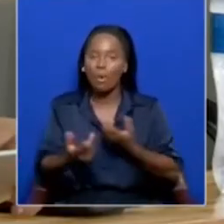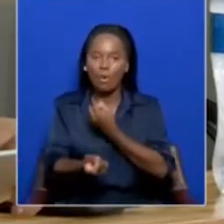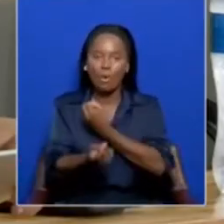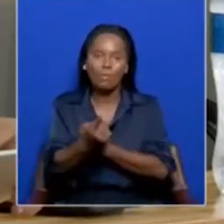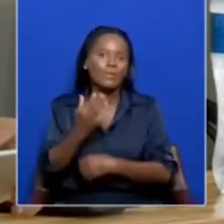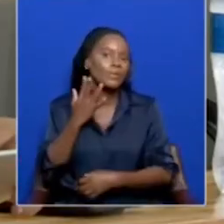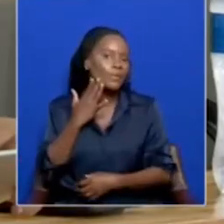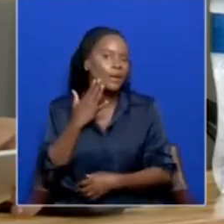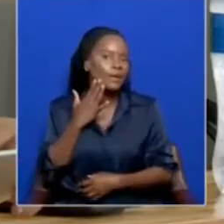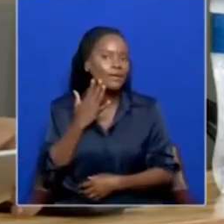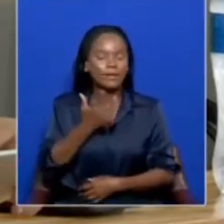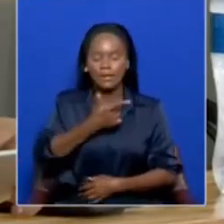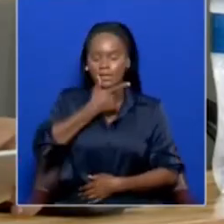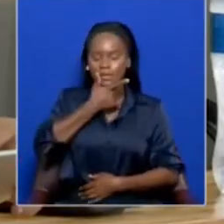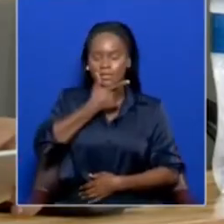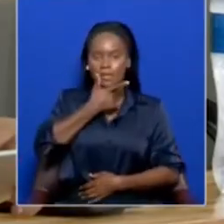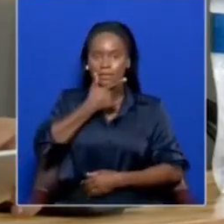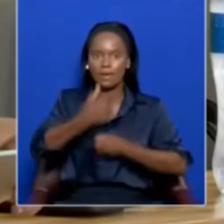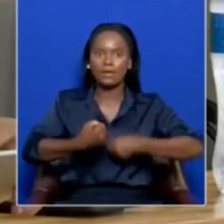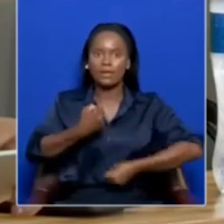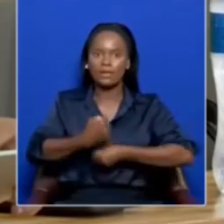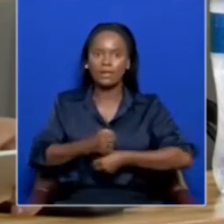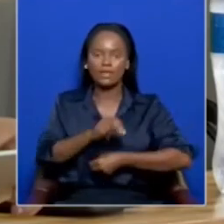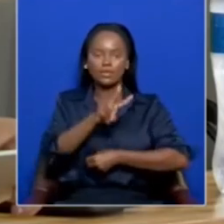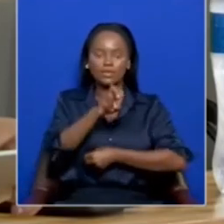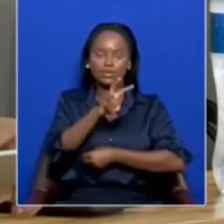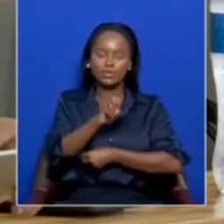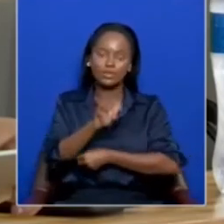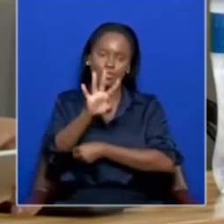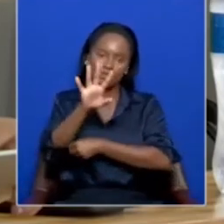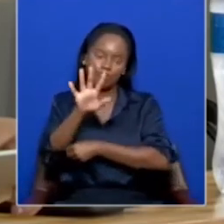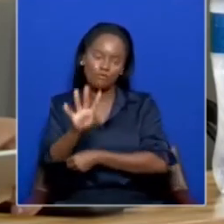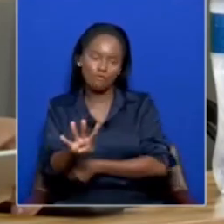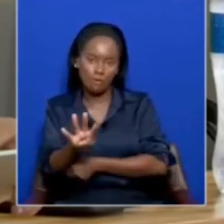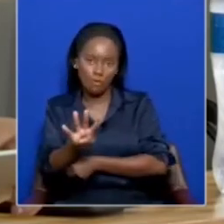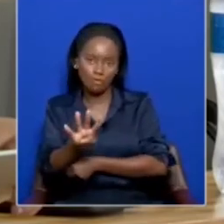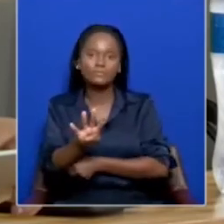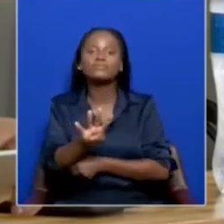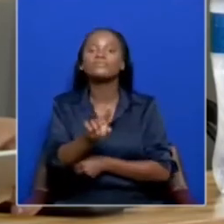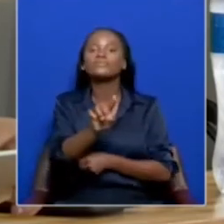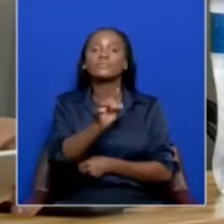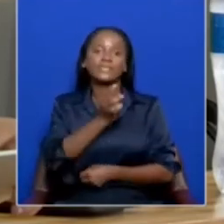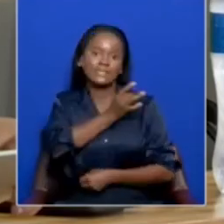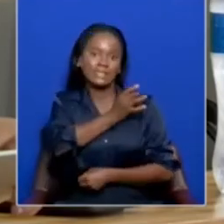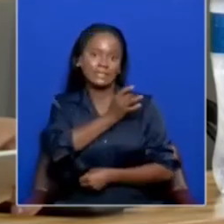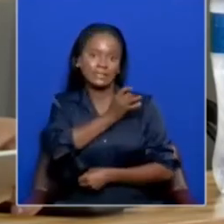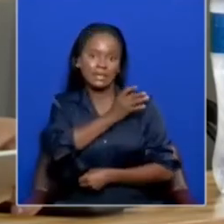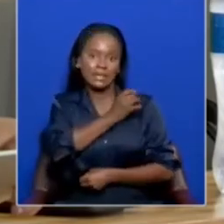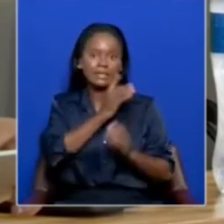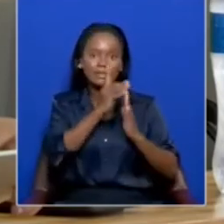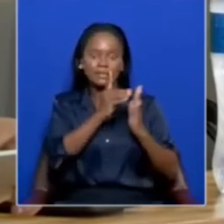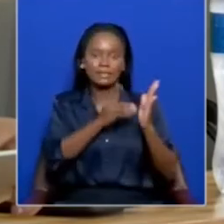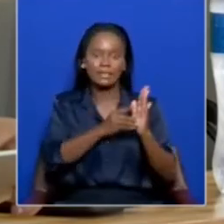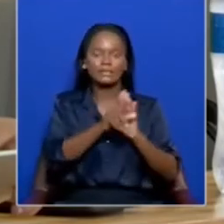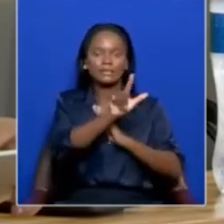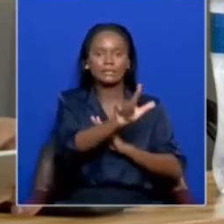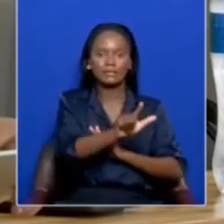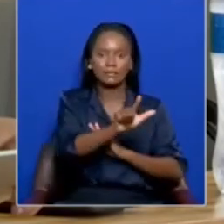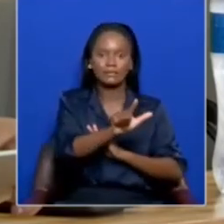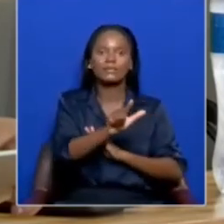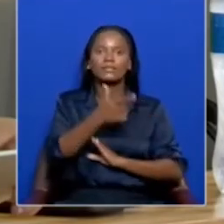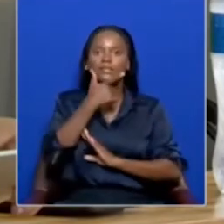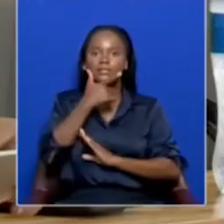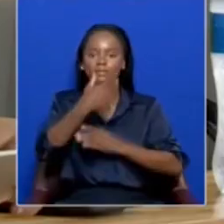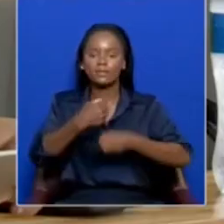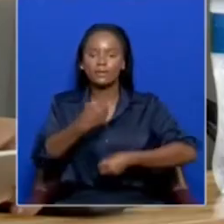On paragraph 5, on Saturday, 7 December 2024, I received a call from a